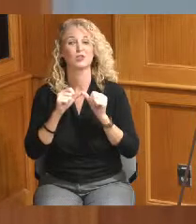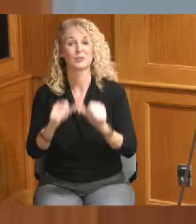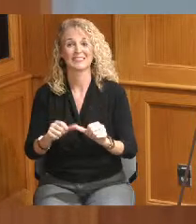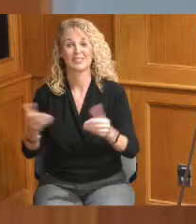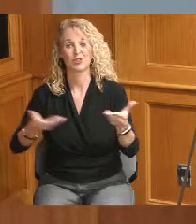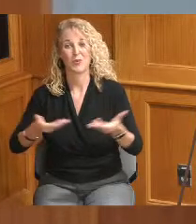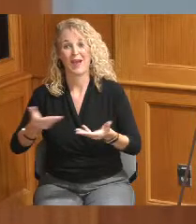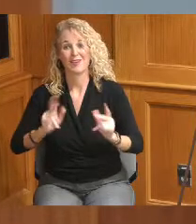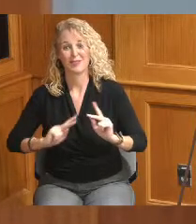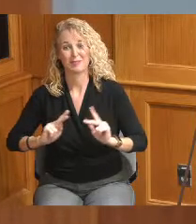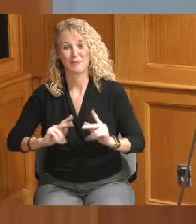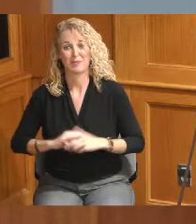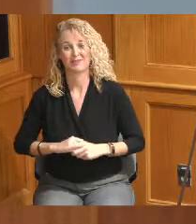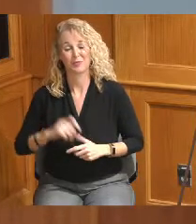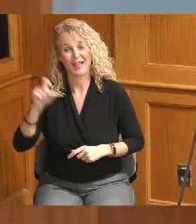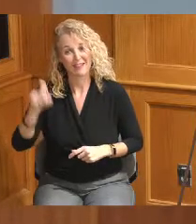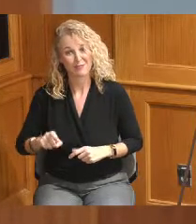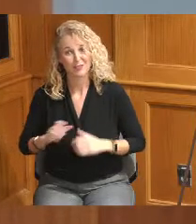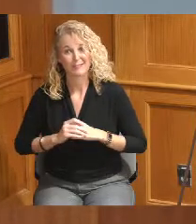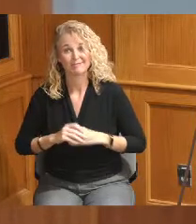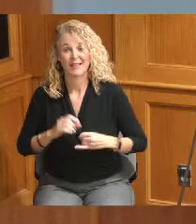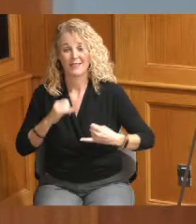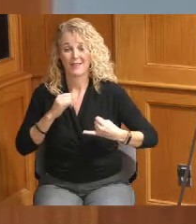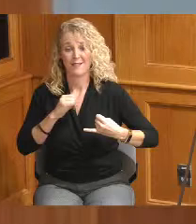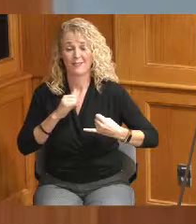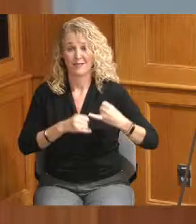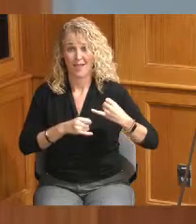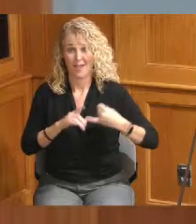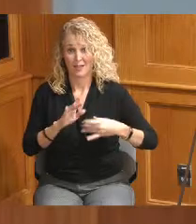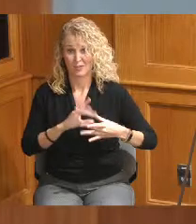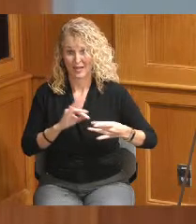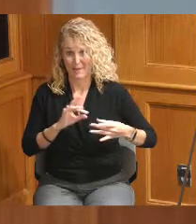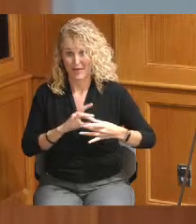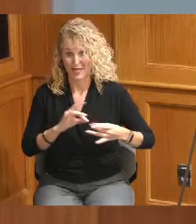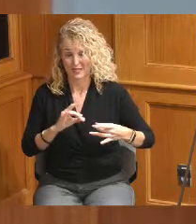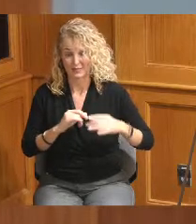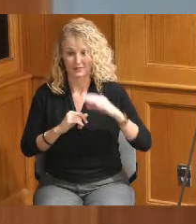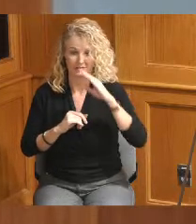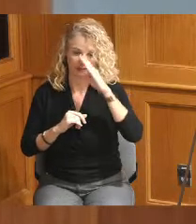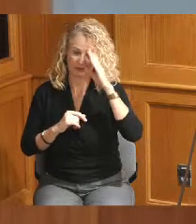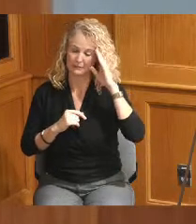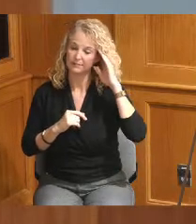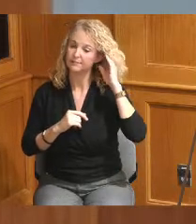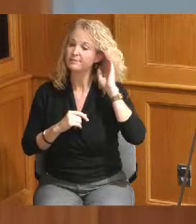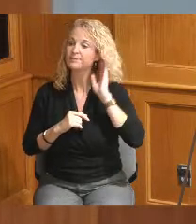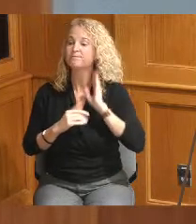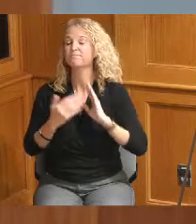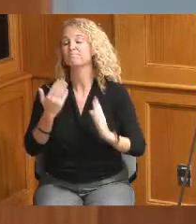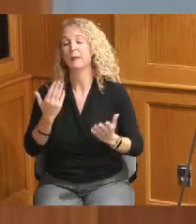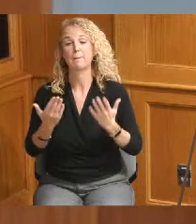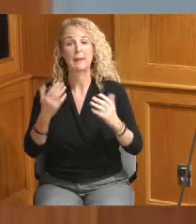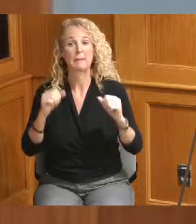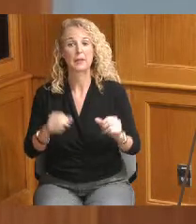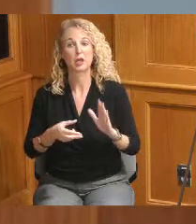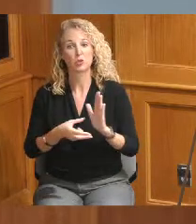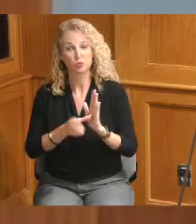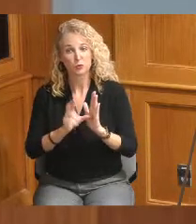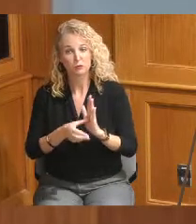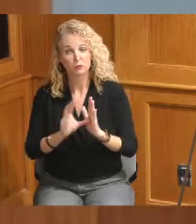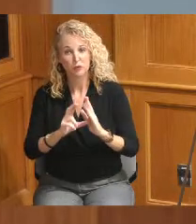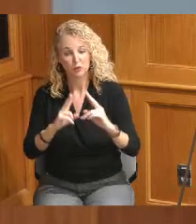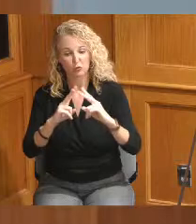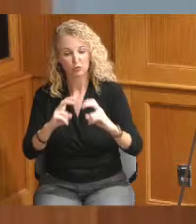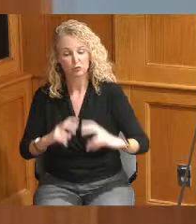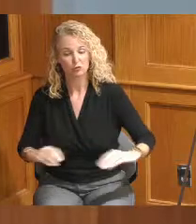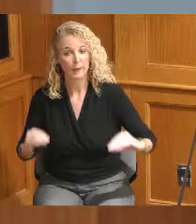hire. The last thing, I will just comment, but I think this is something we can review further and